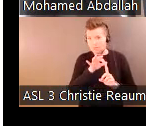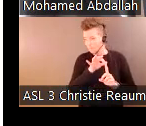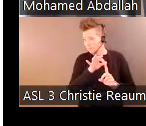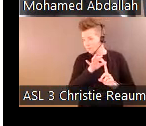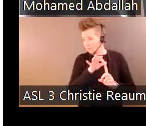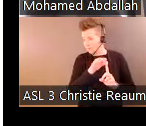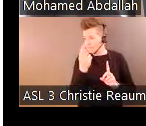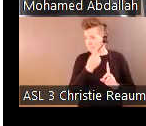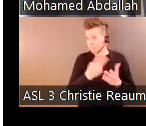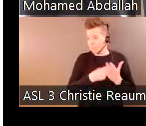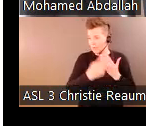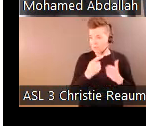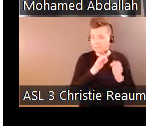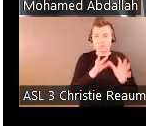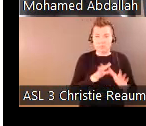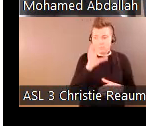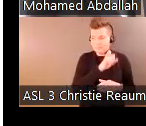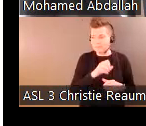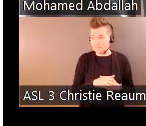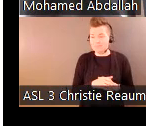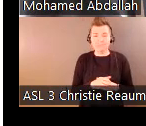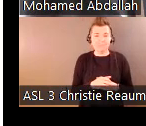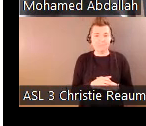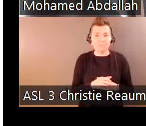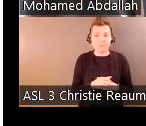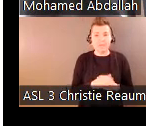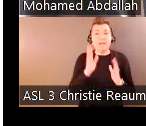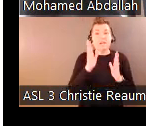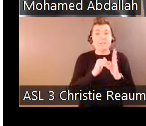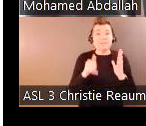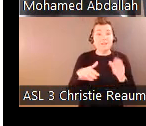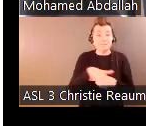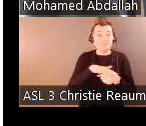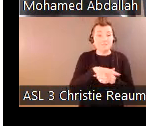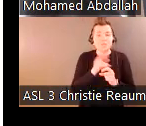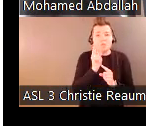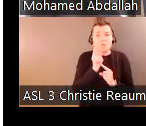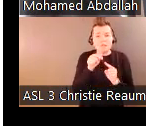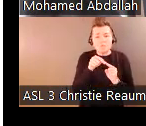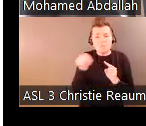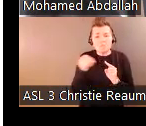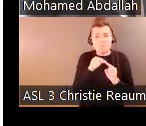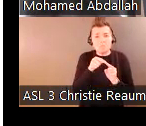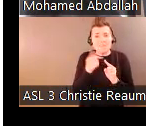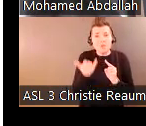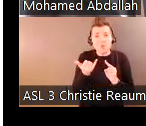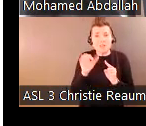This is a historical house in downtown area too. It's about 2 minutes away from the current shelter, but the idea is that